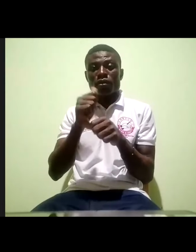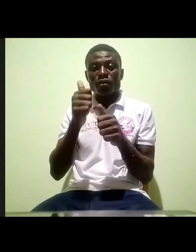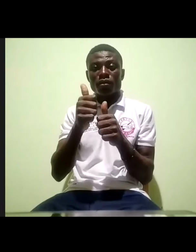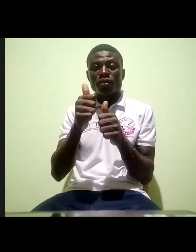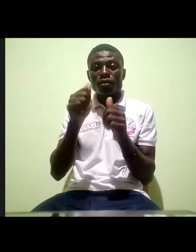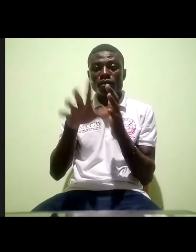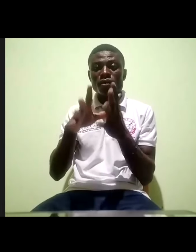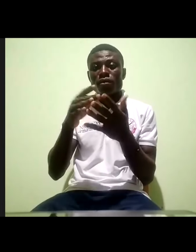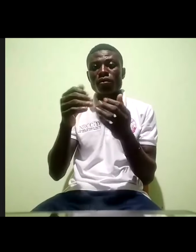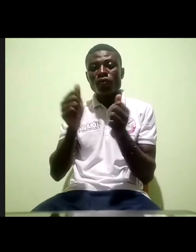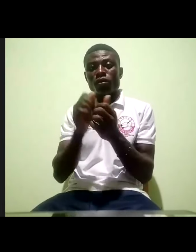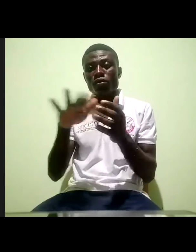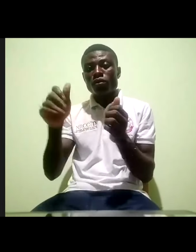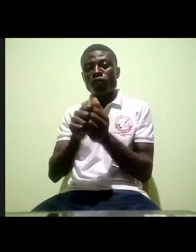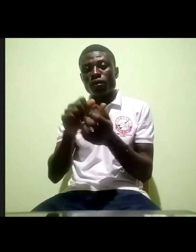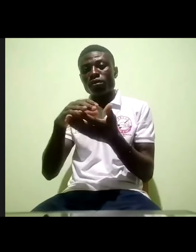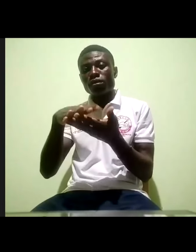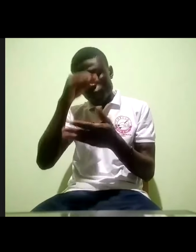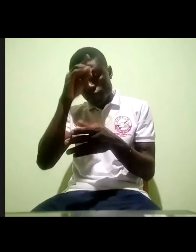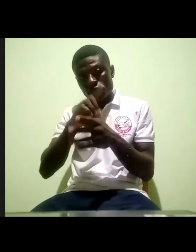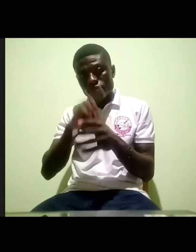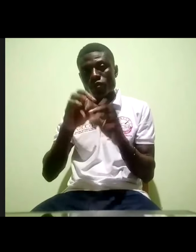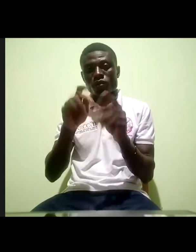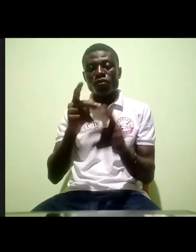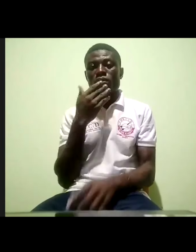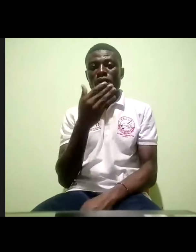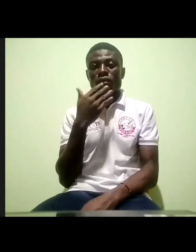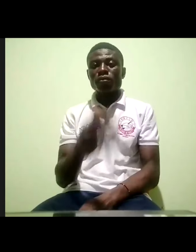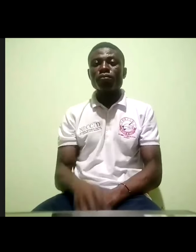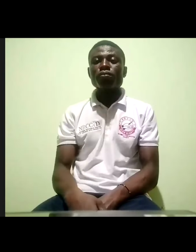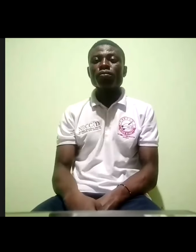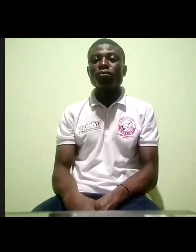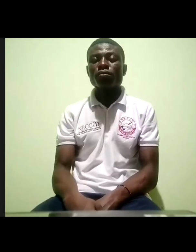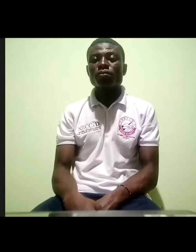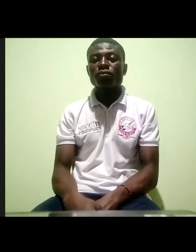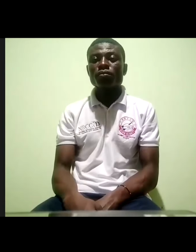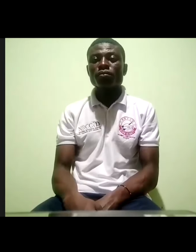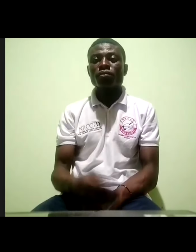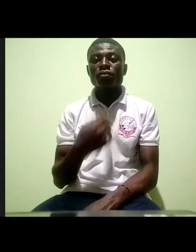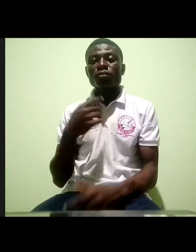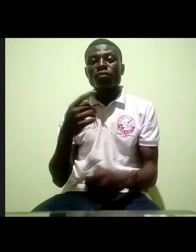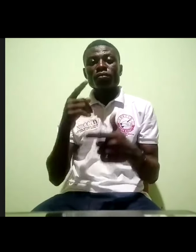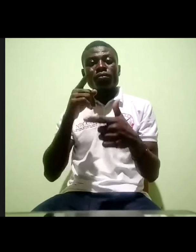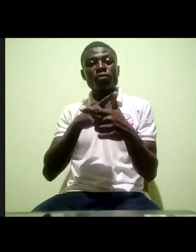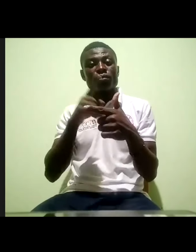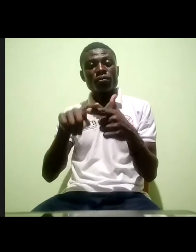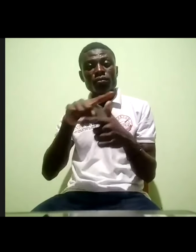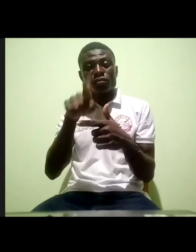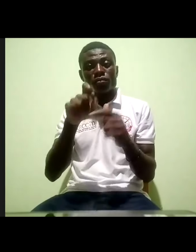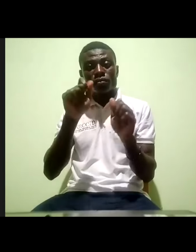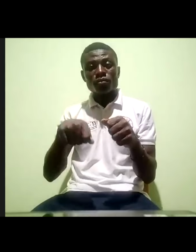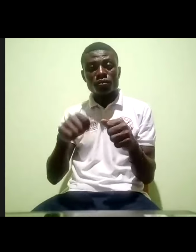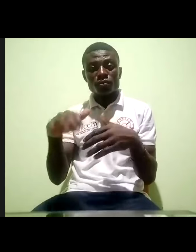learning disabilities also. Thank you very much. I have the next question. Can you give